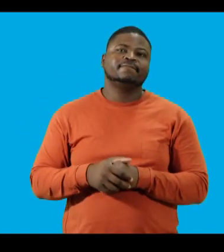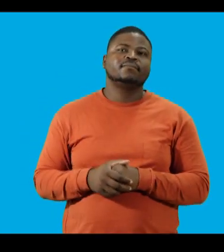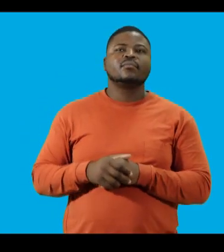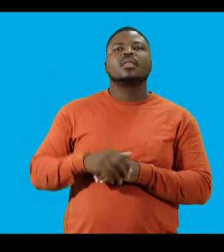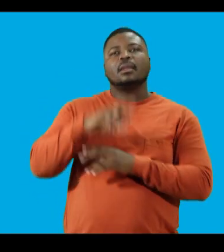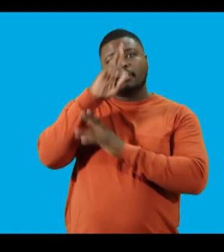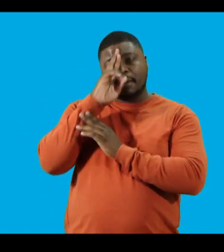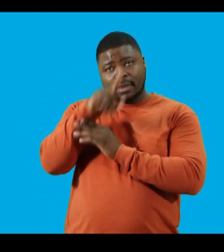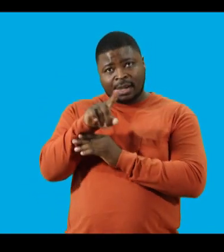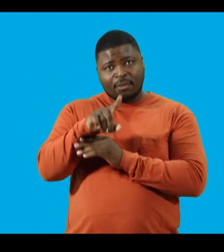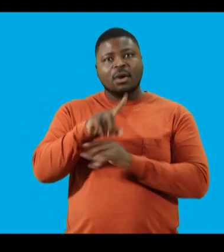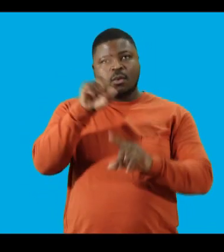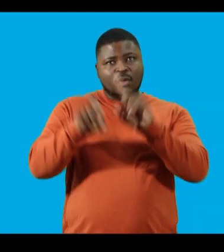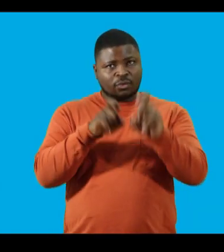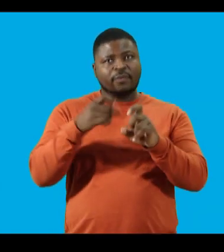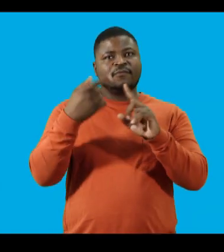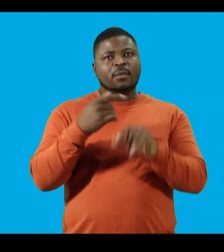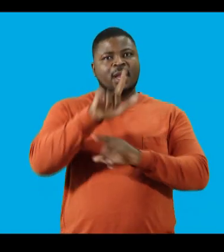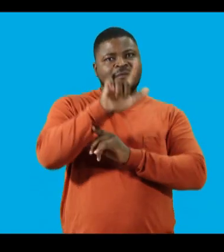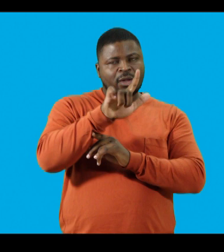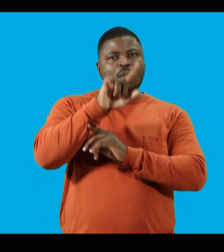from levels 1 to 4.